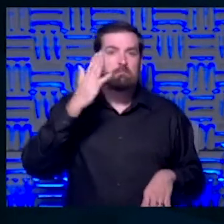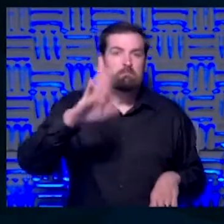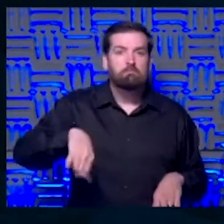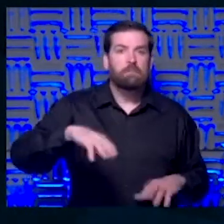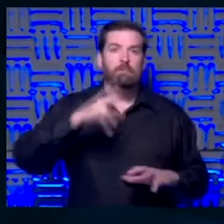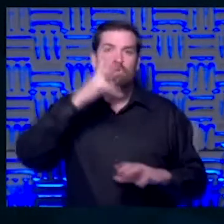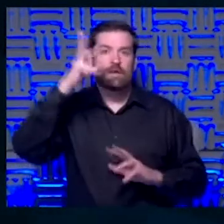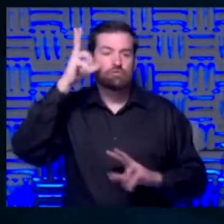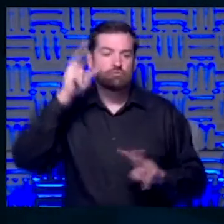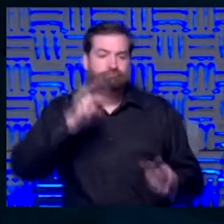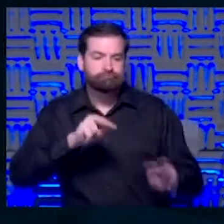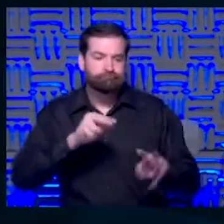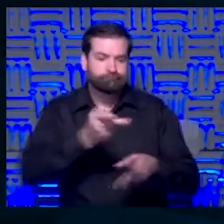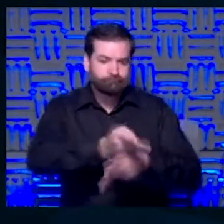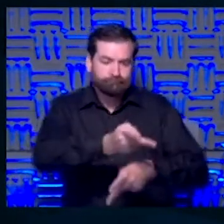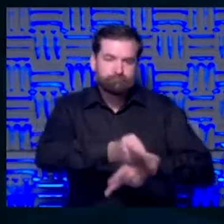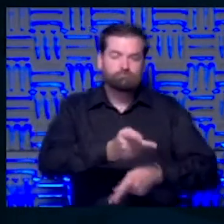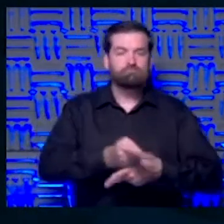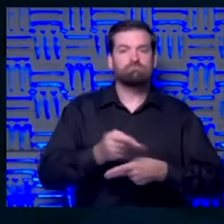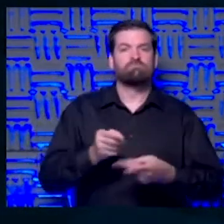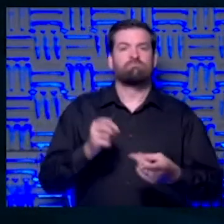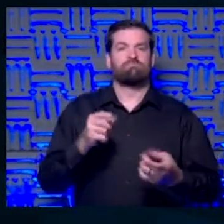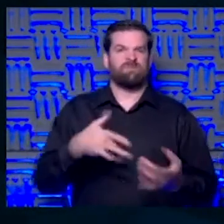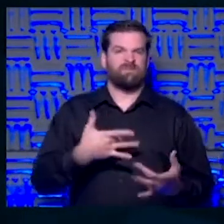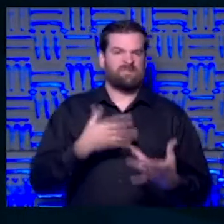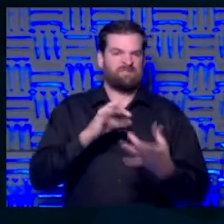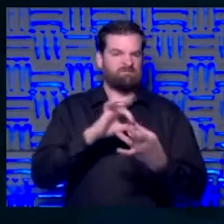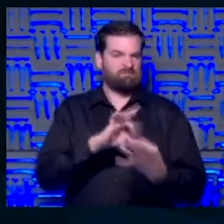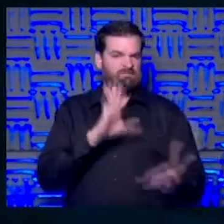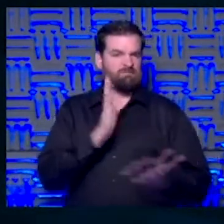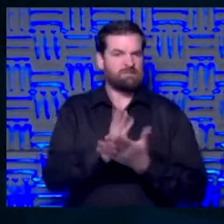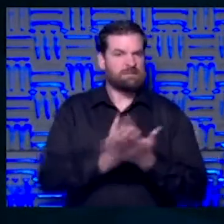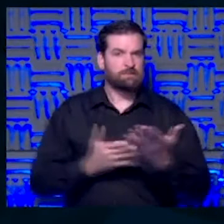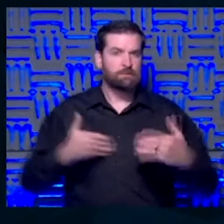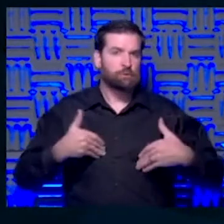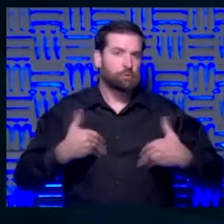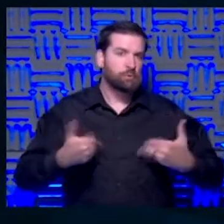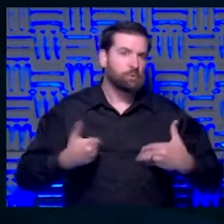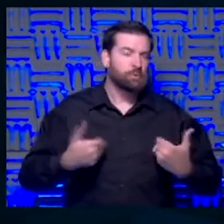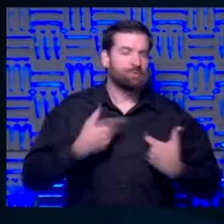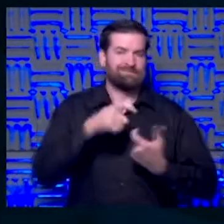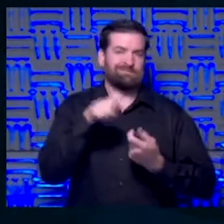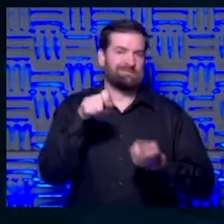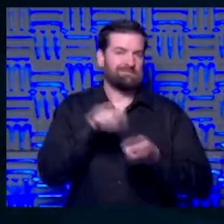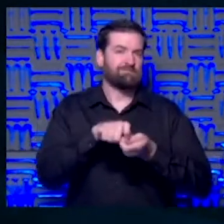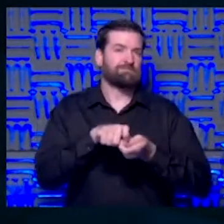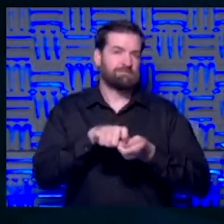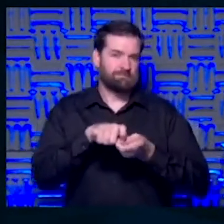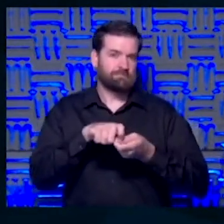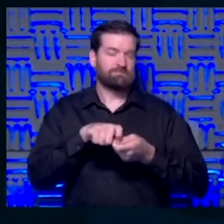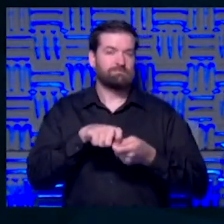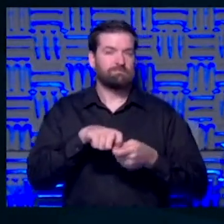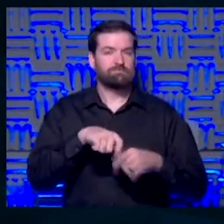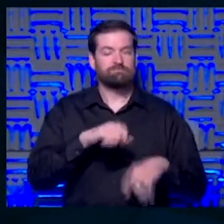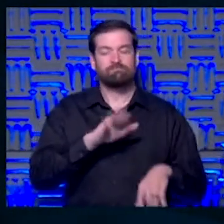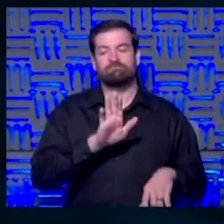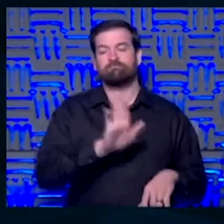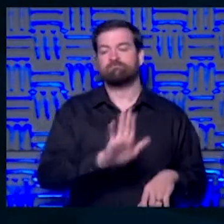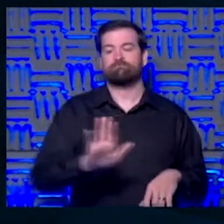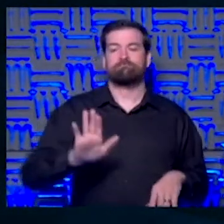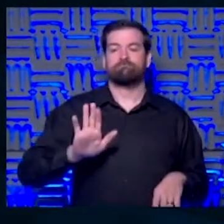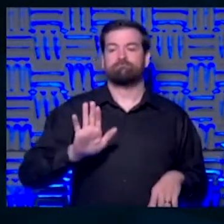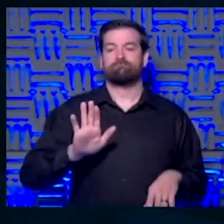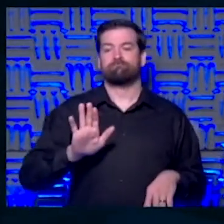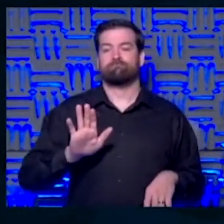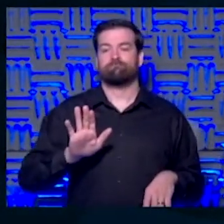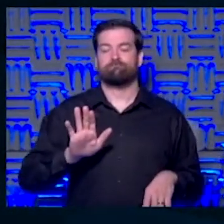about disconnectedness as it relates to some of our youth, particularly when it comes to their